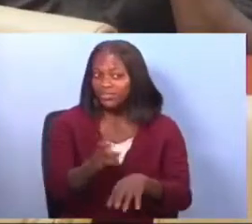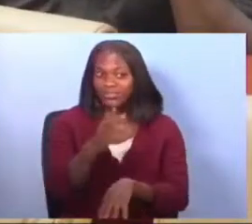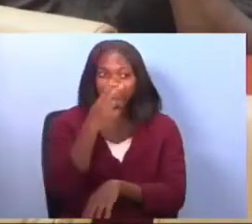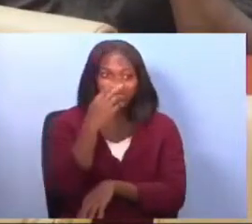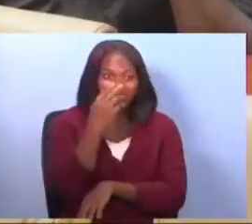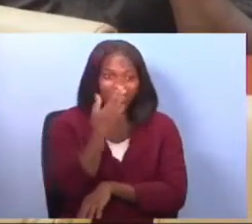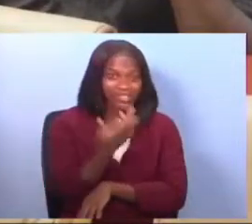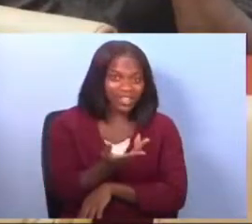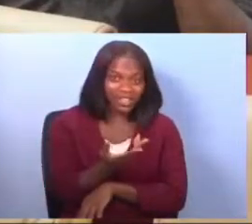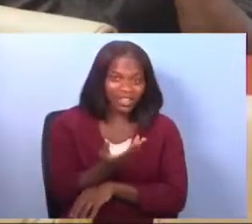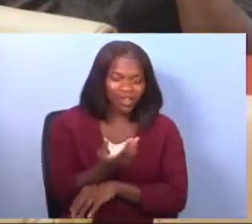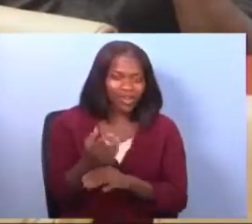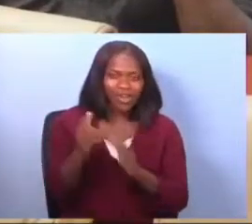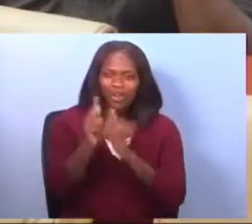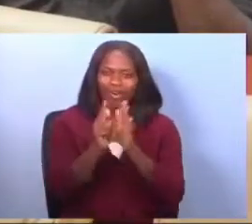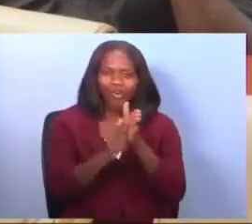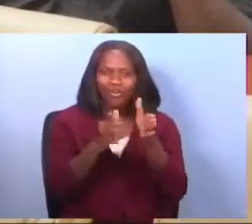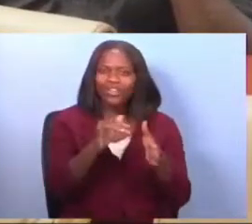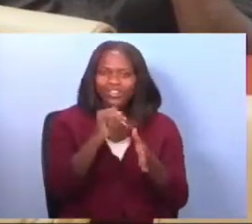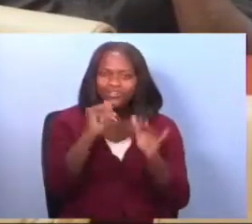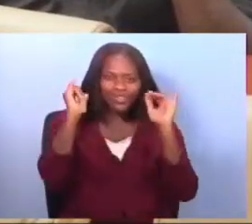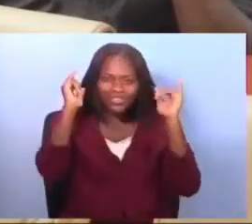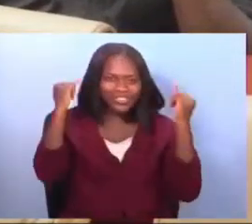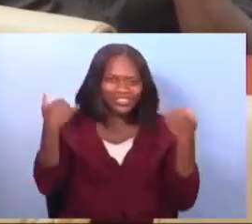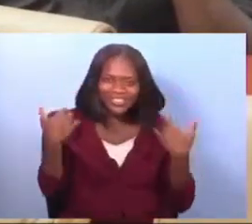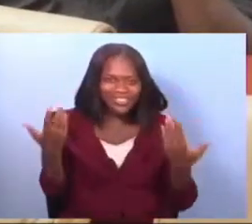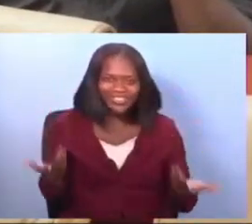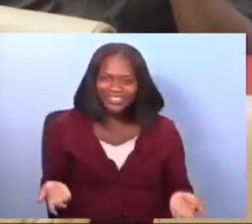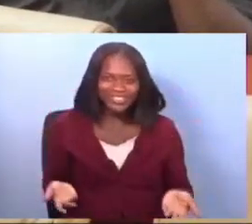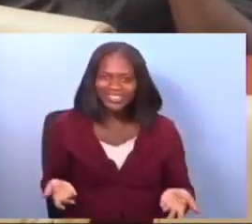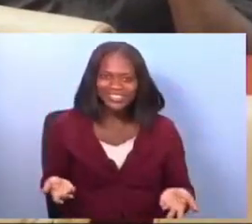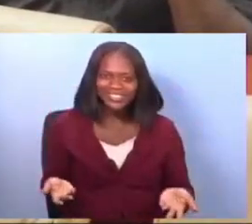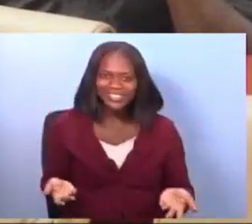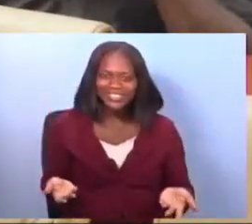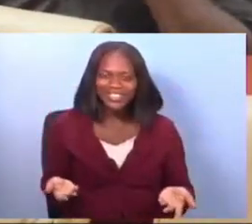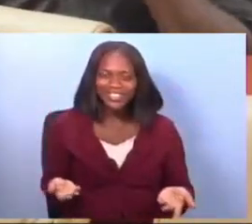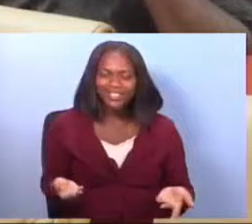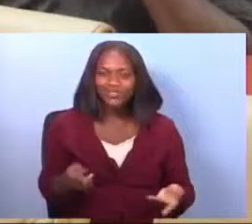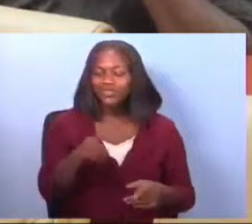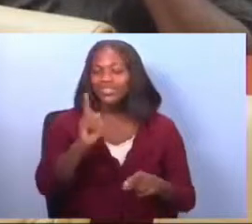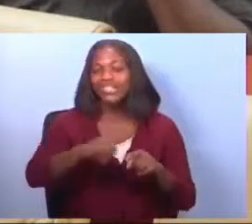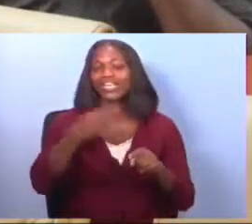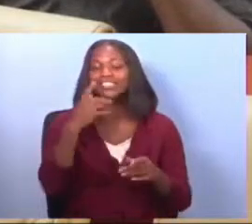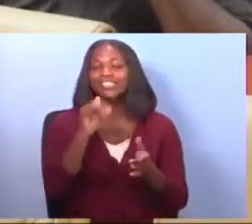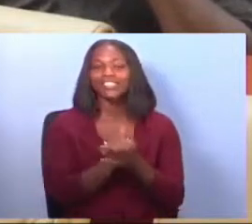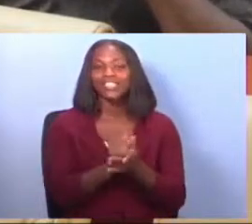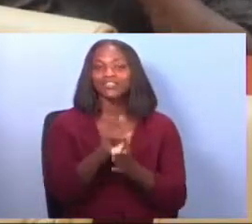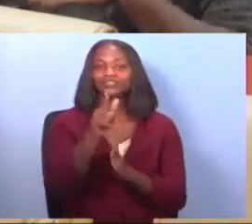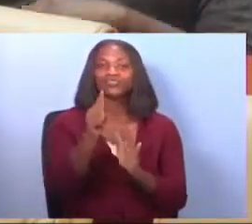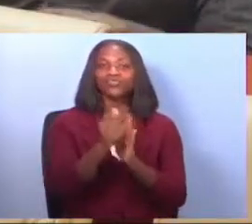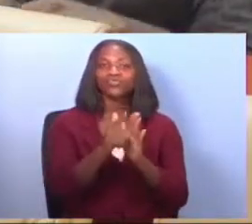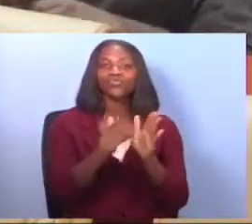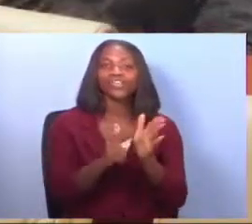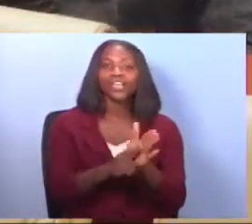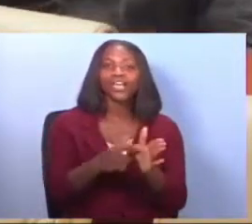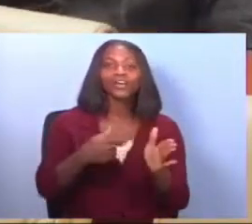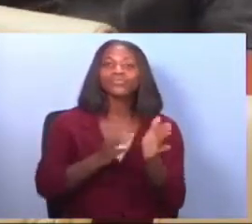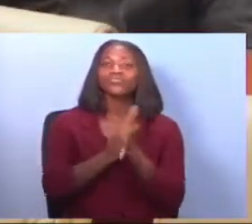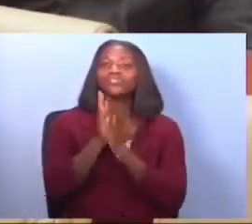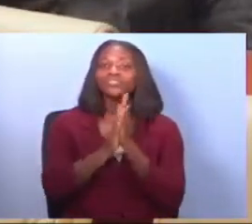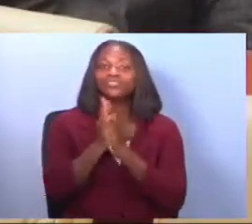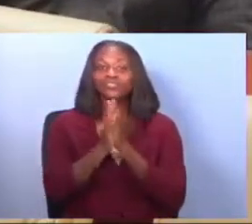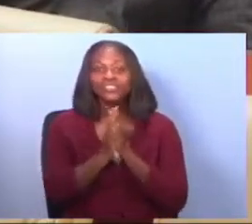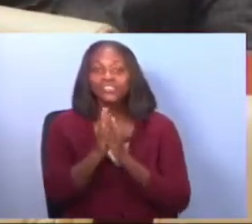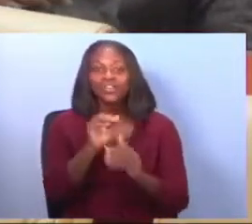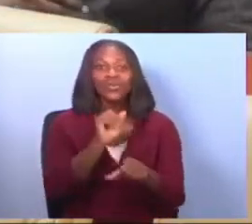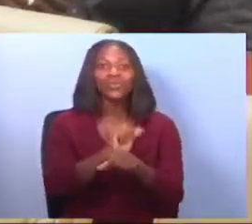lawyers are not judges. Lawyers are not judges. So you cannot say that because we are lawyers, we should be interested in serving on the Judiciary